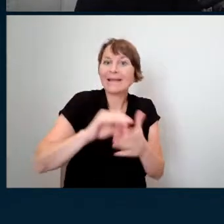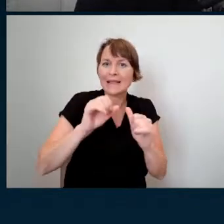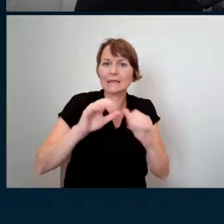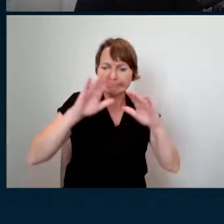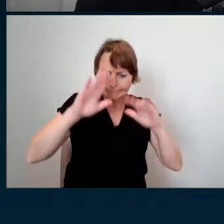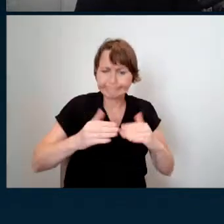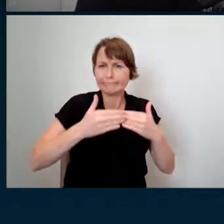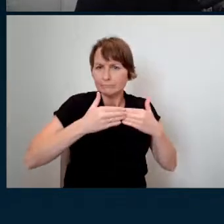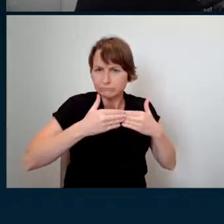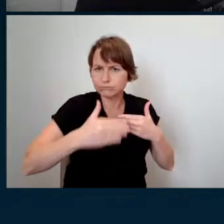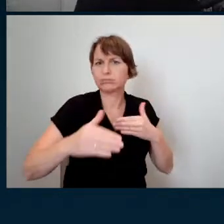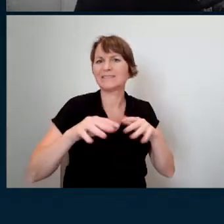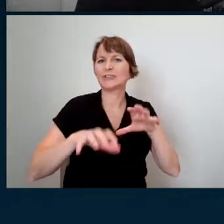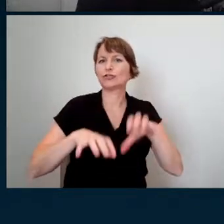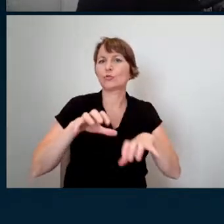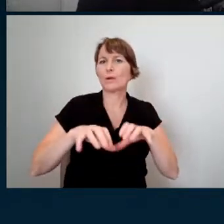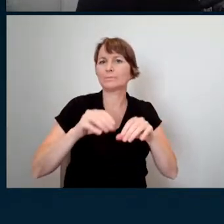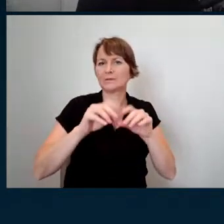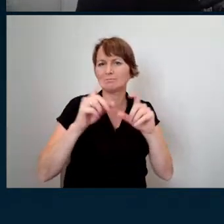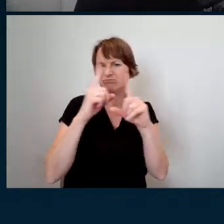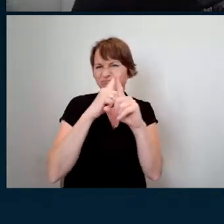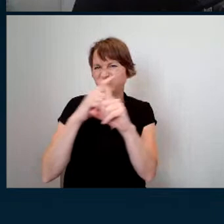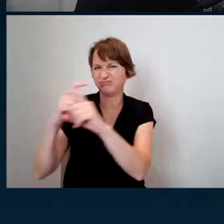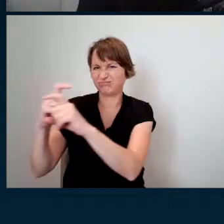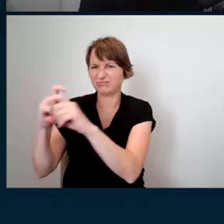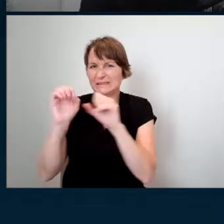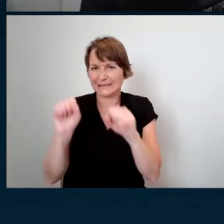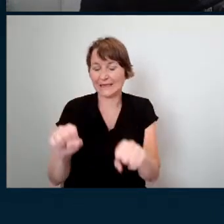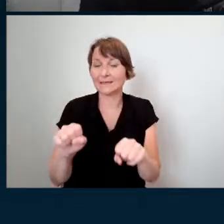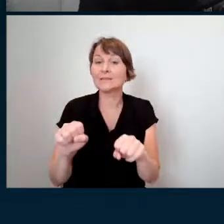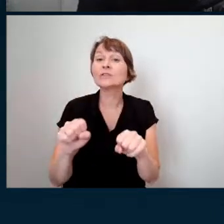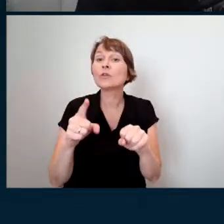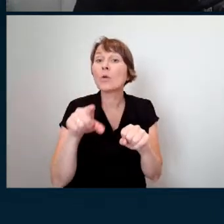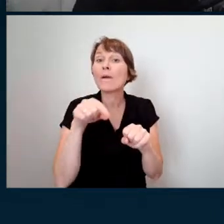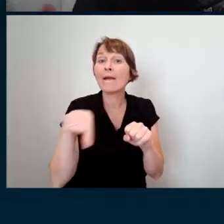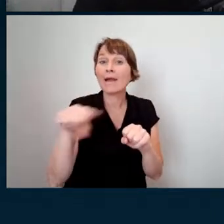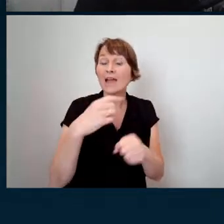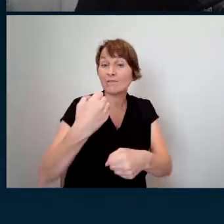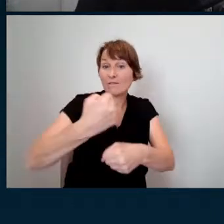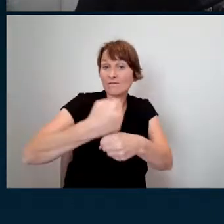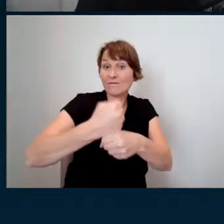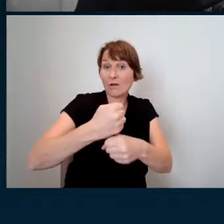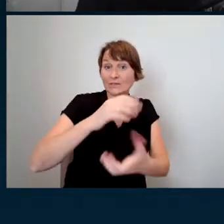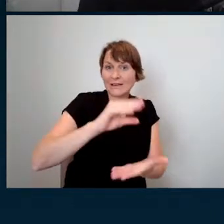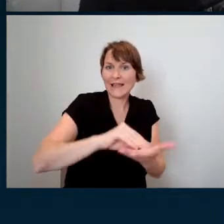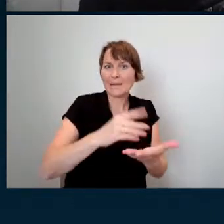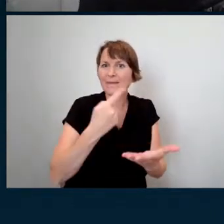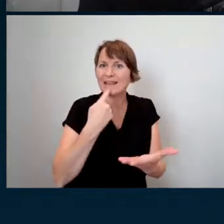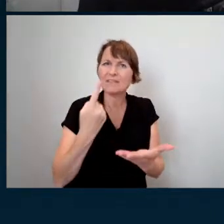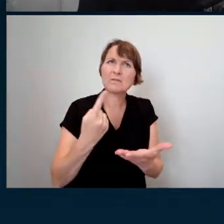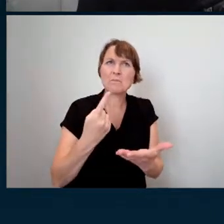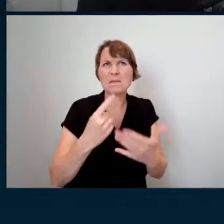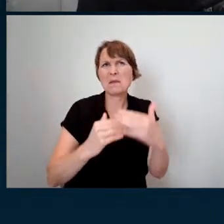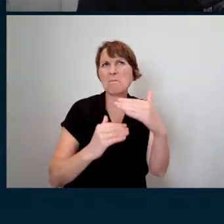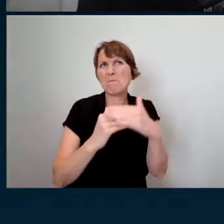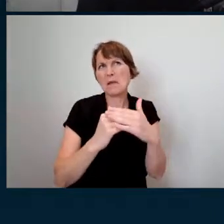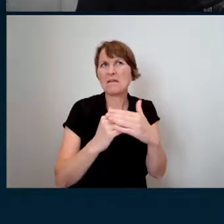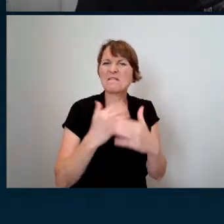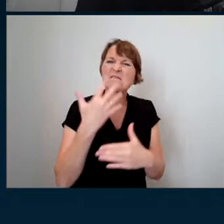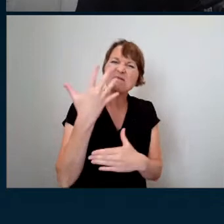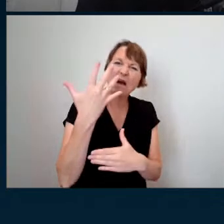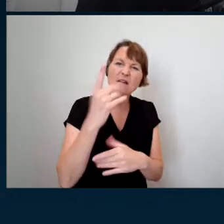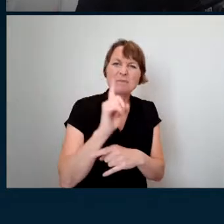default runtime for a function app, if you're running in a consumption plan, is 5 minutes, and you can stretch that to 10